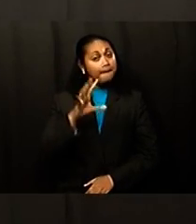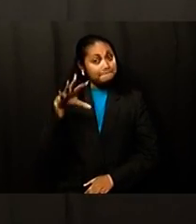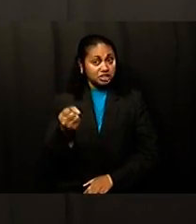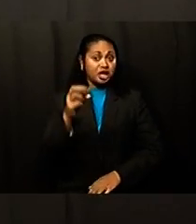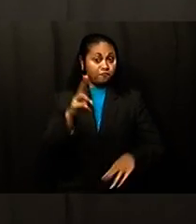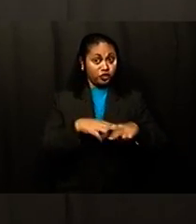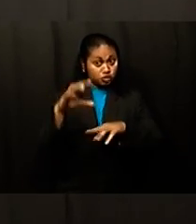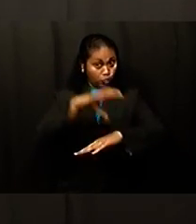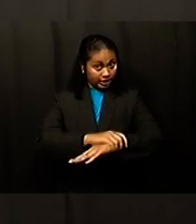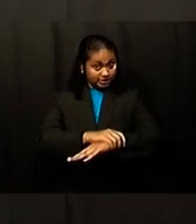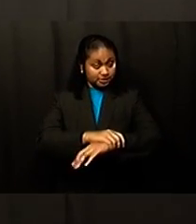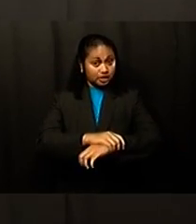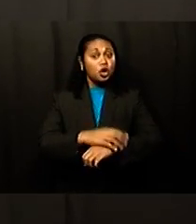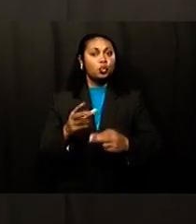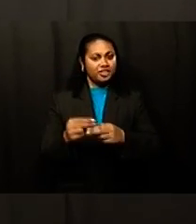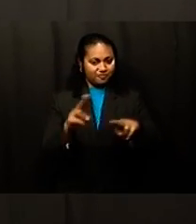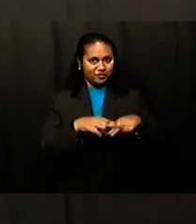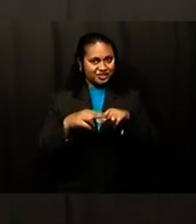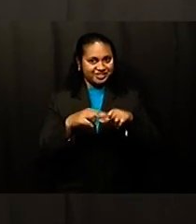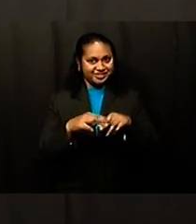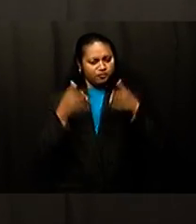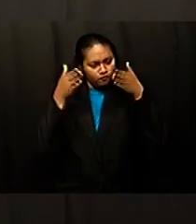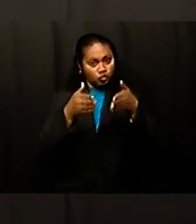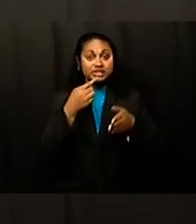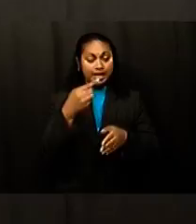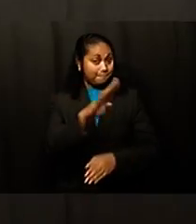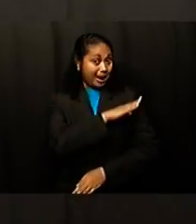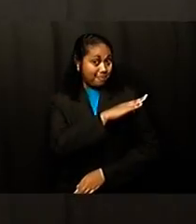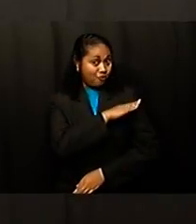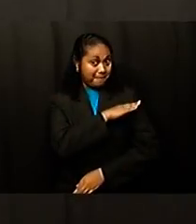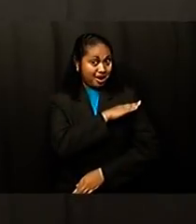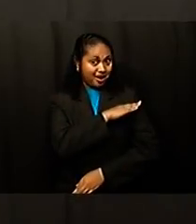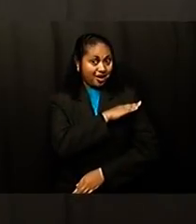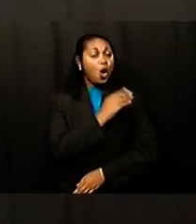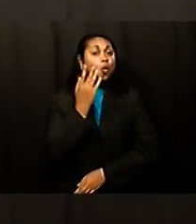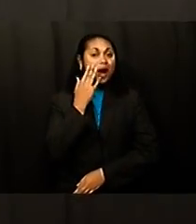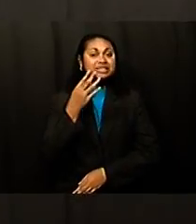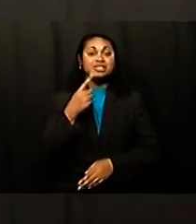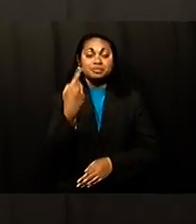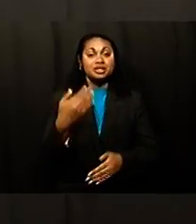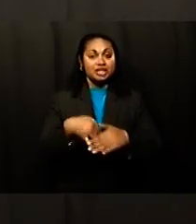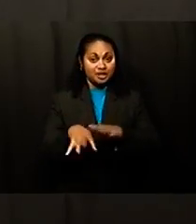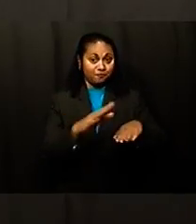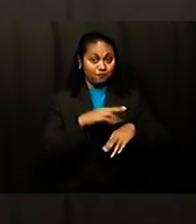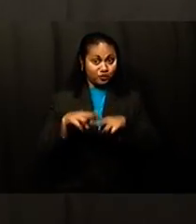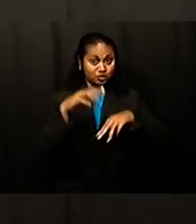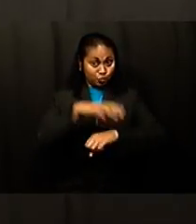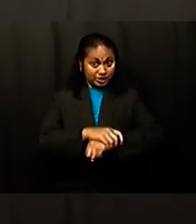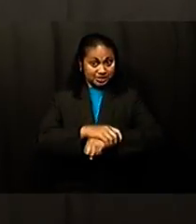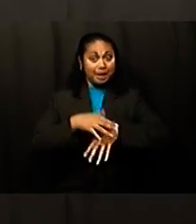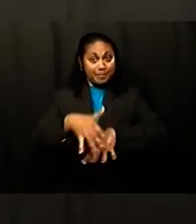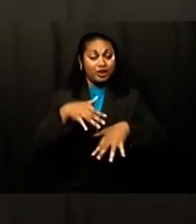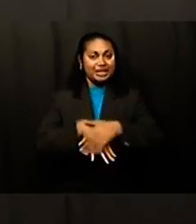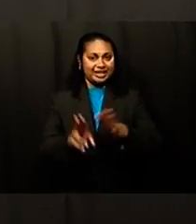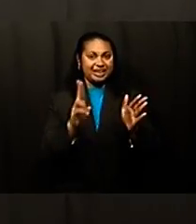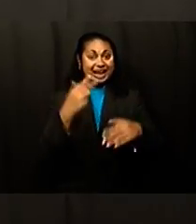that of the Fijian police force and our country as a whole. These were the words of the Prime Minister, Commodore Barengin Bainimarama, at the Fiji Police Force Pass-Out